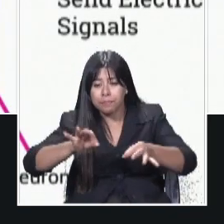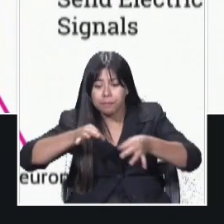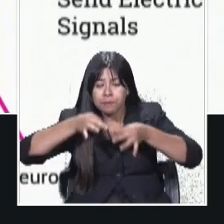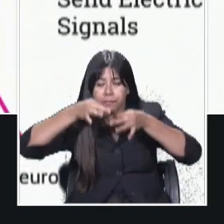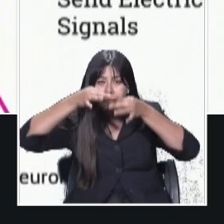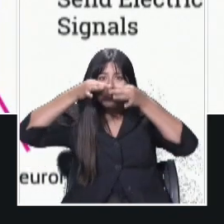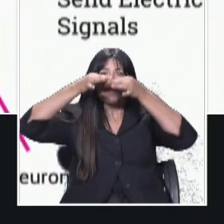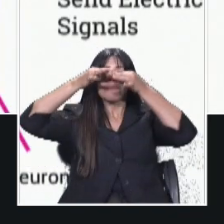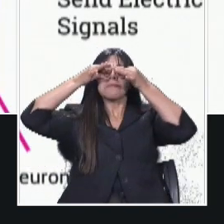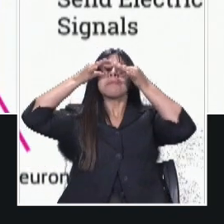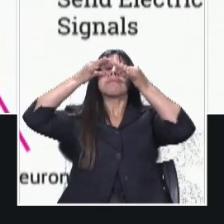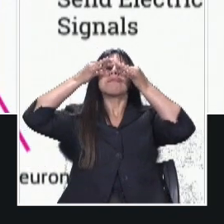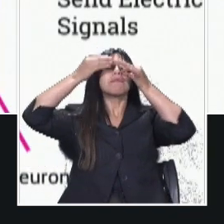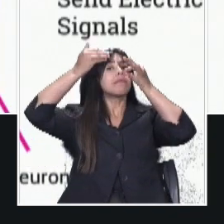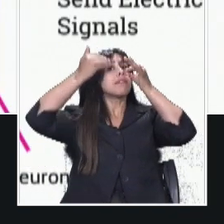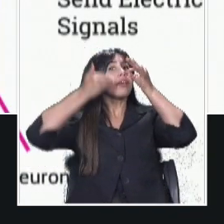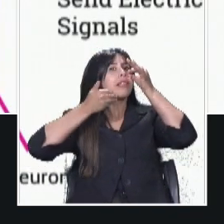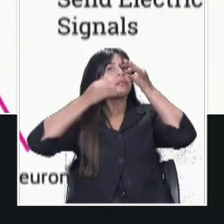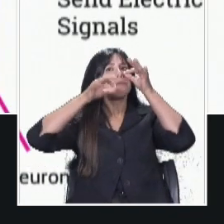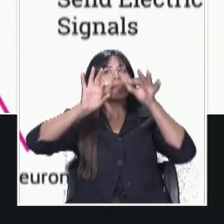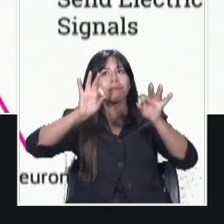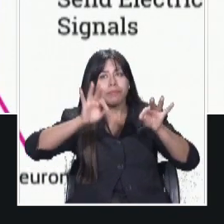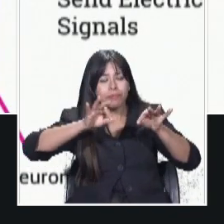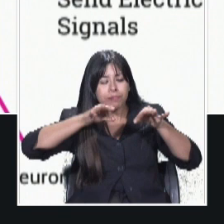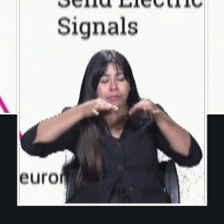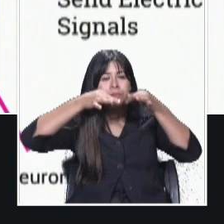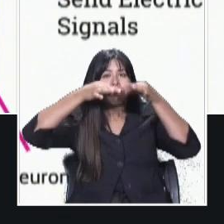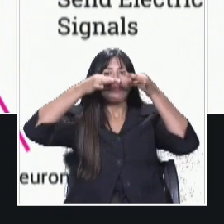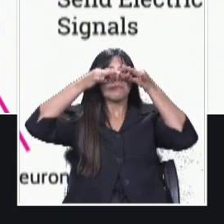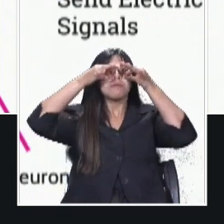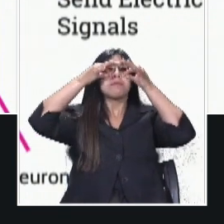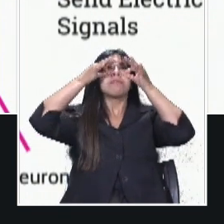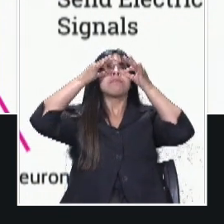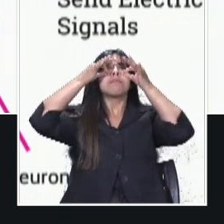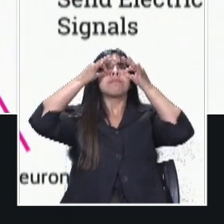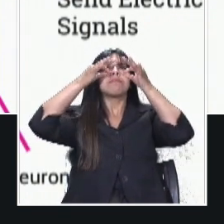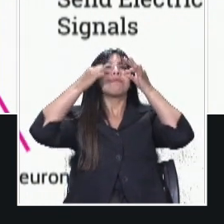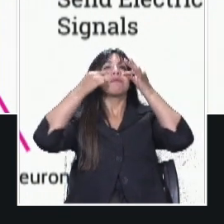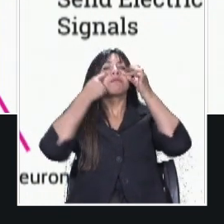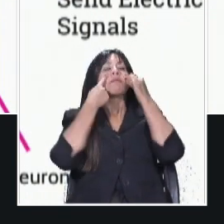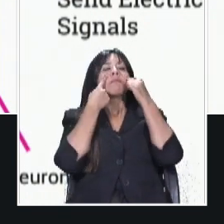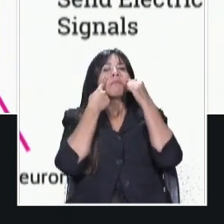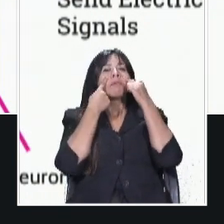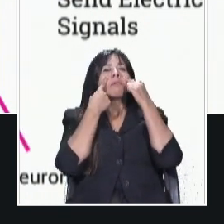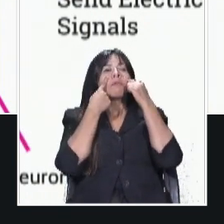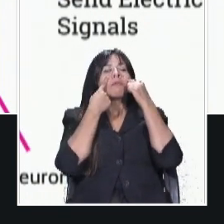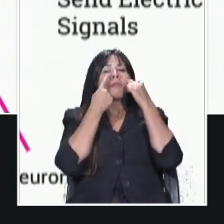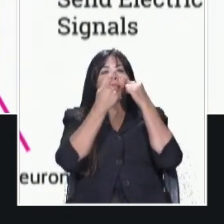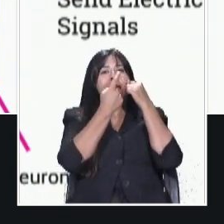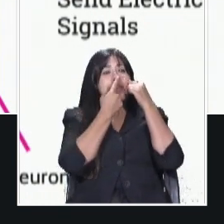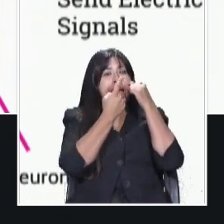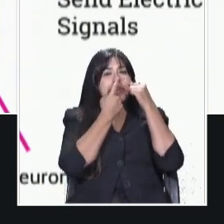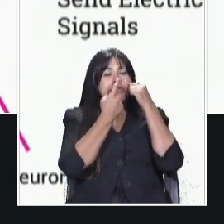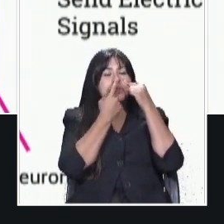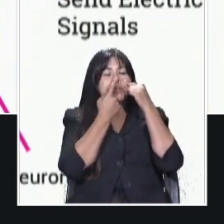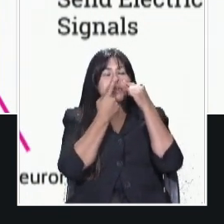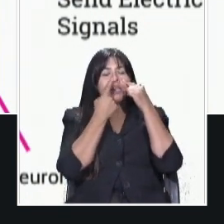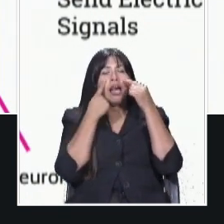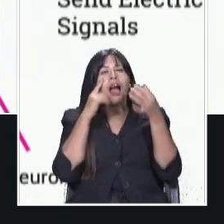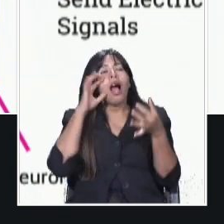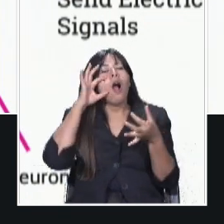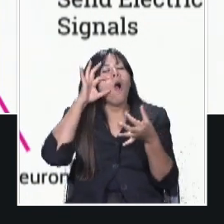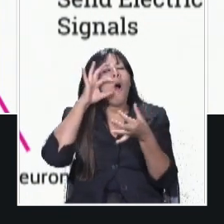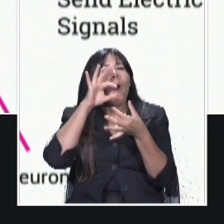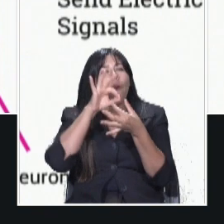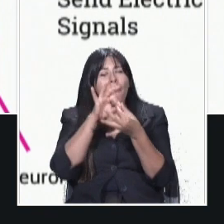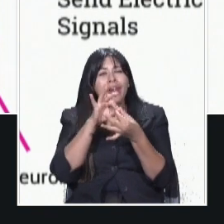dog, when the particles goes into the nose of the dog, they bind to these neurons. Yes, there's neuronas,